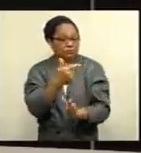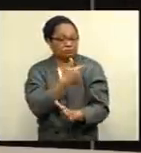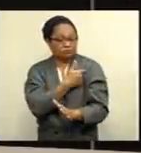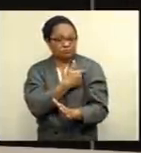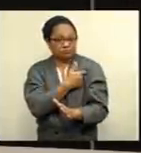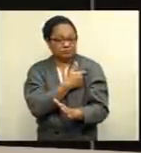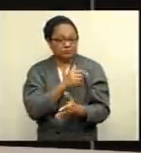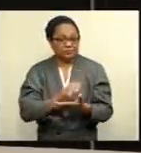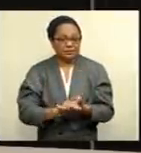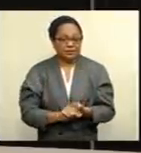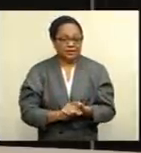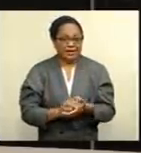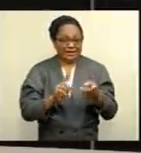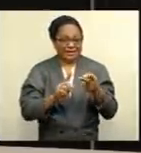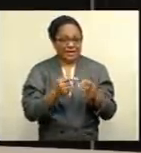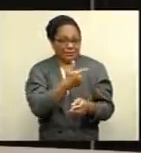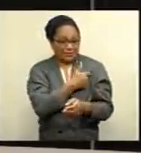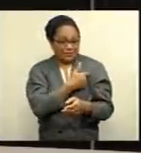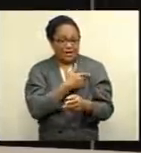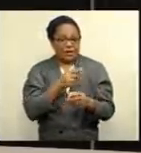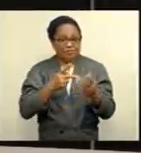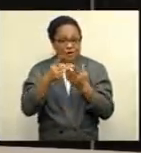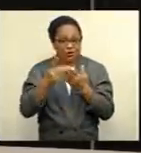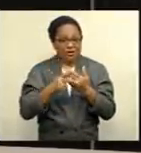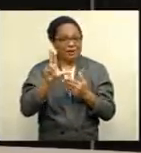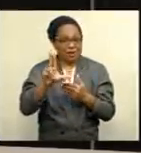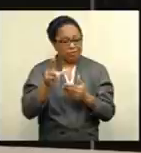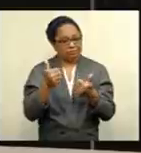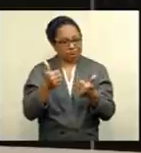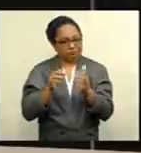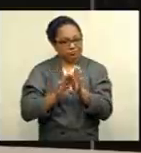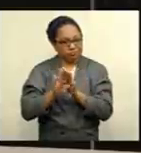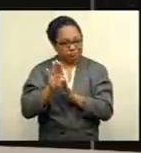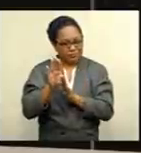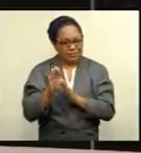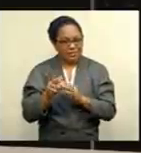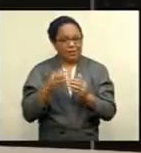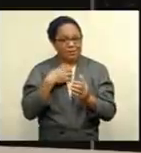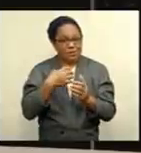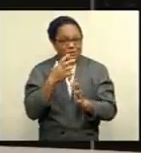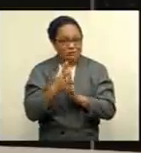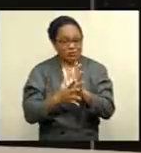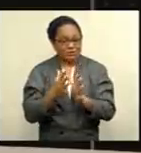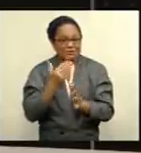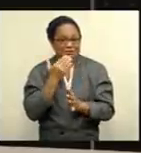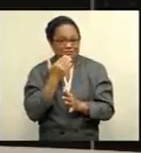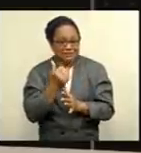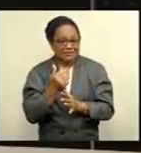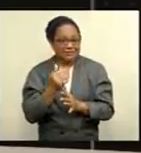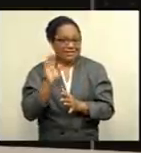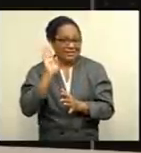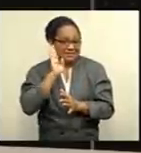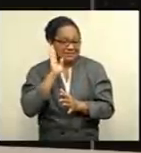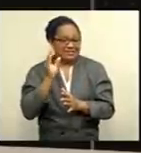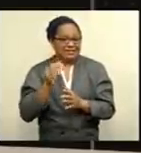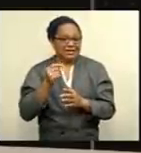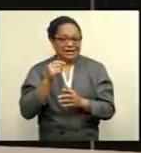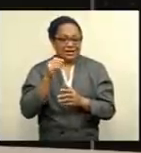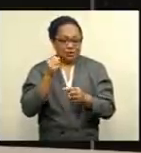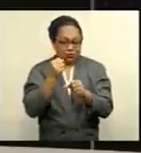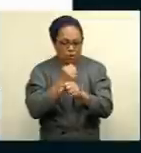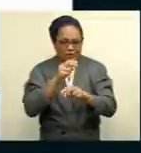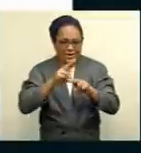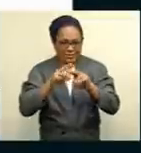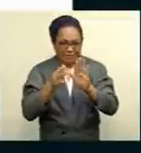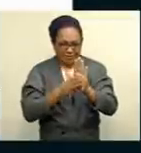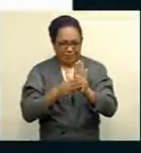rollout and vaccination programs in the Lao group progressing well. For these stories and others, tune in daily to our sister radio station Gold FM. To